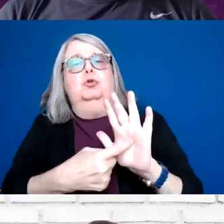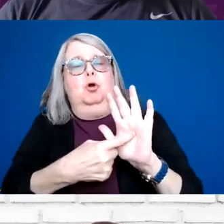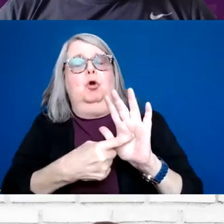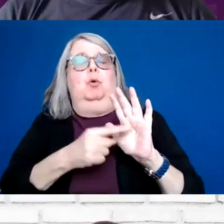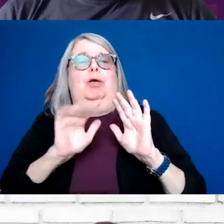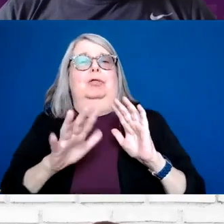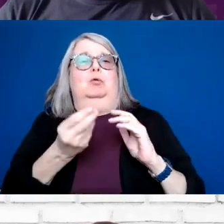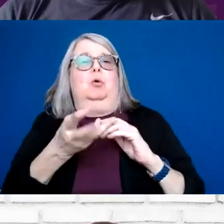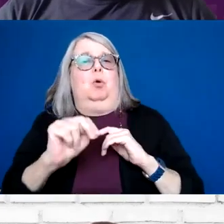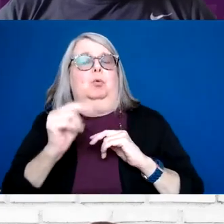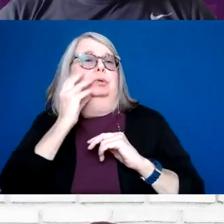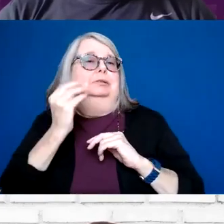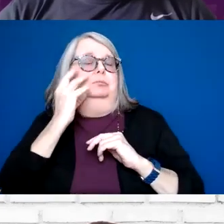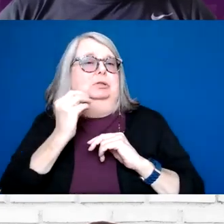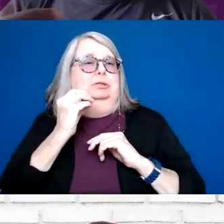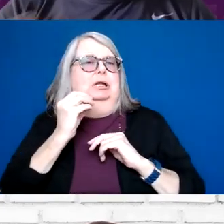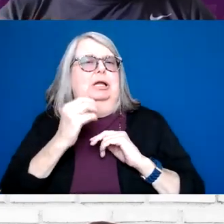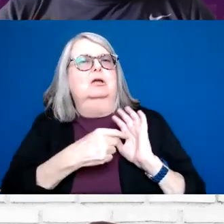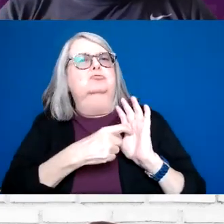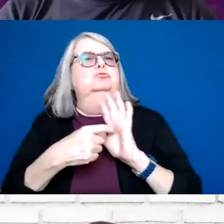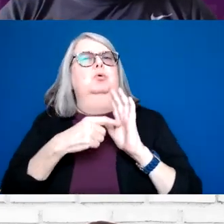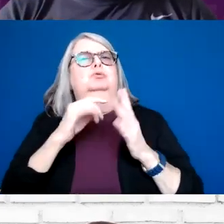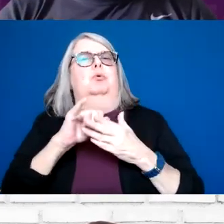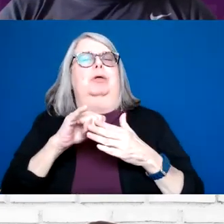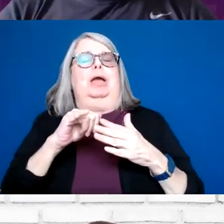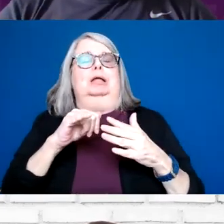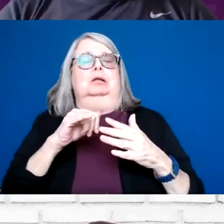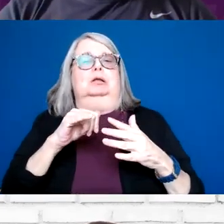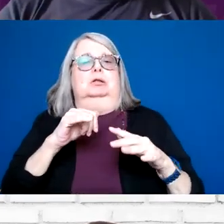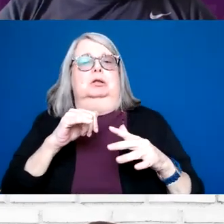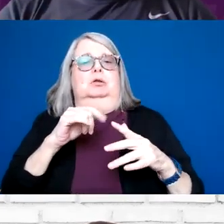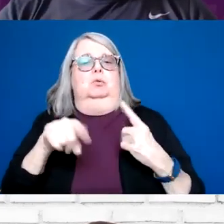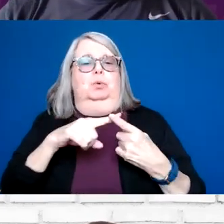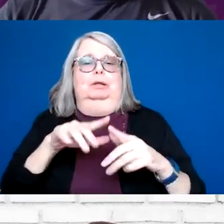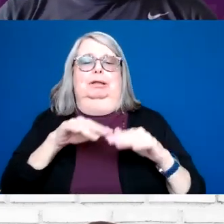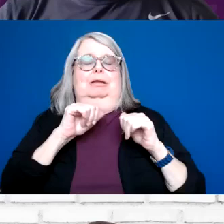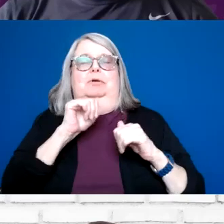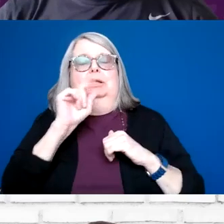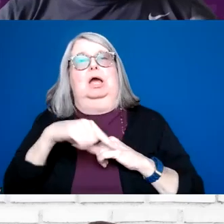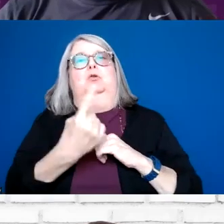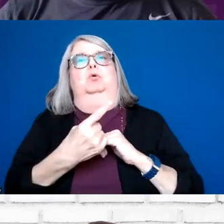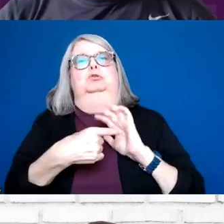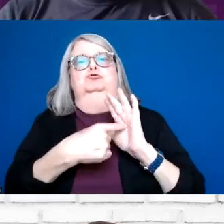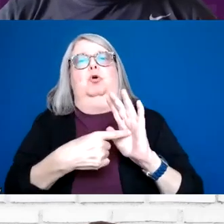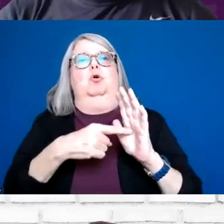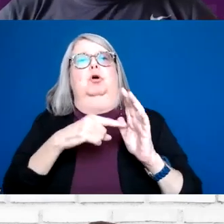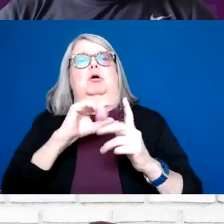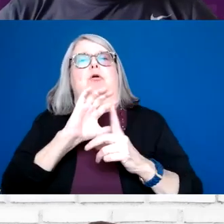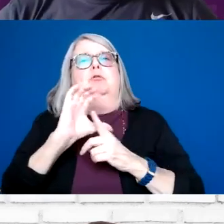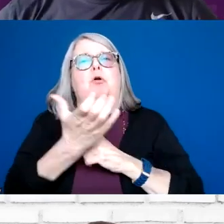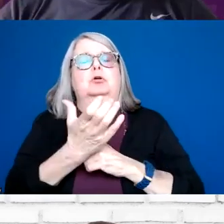experiences, and that it resonates in such a way so that they walk away from it. We not only demonstrate that cultural competency